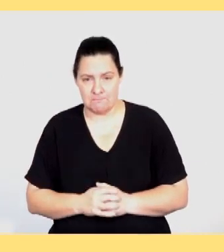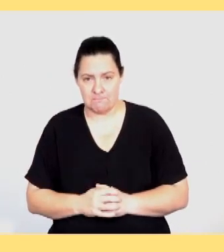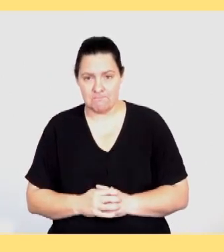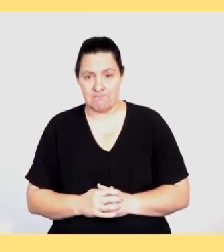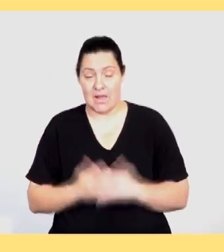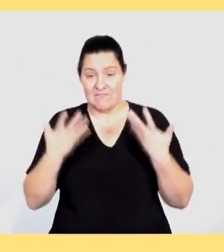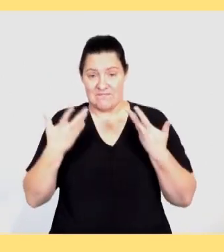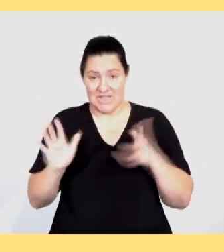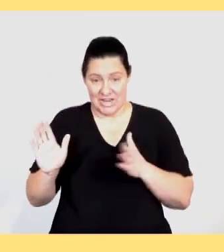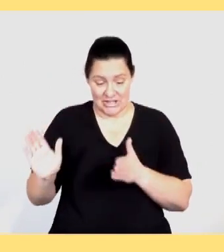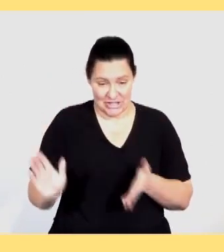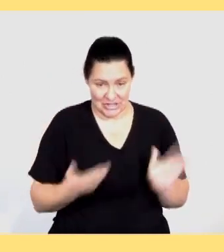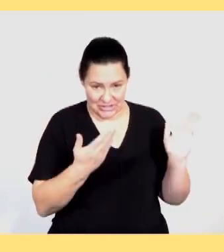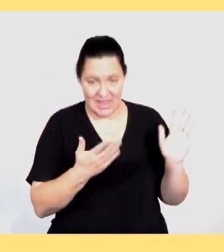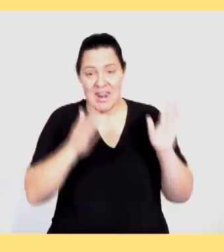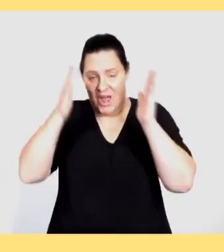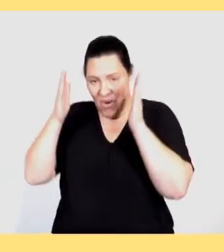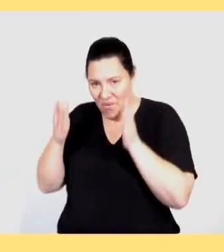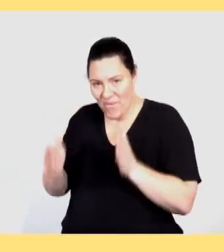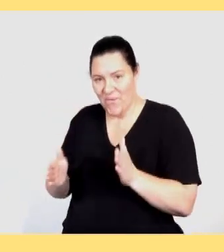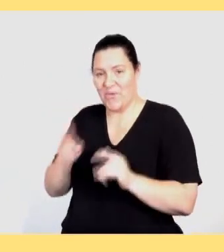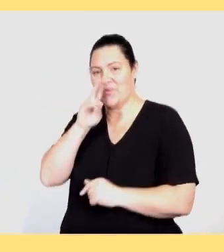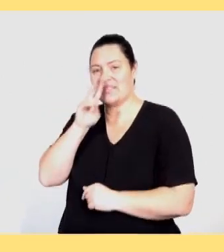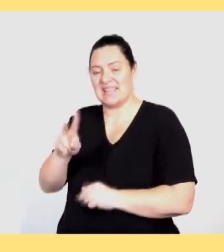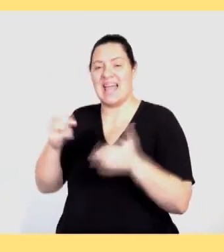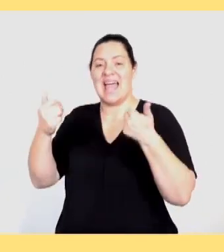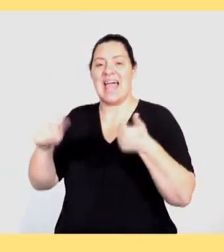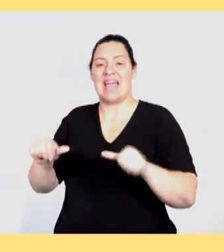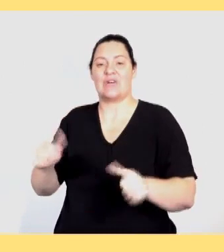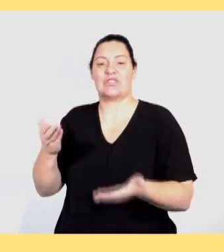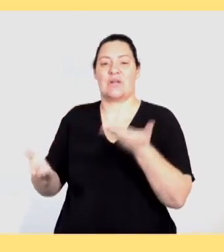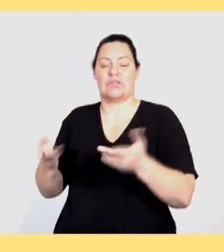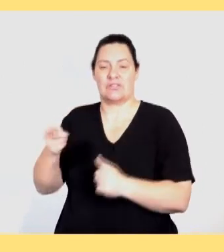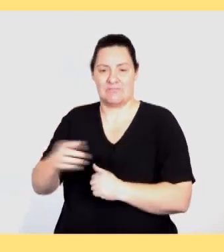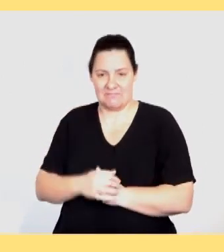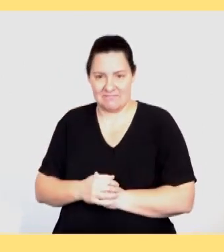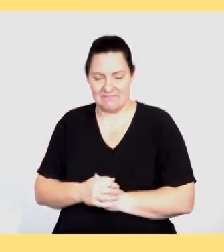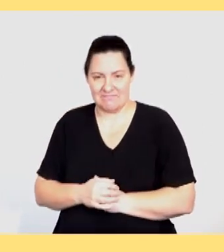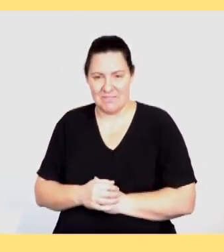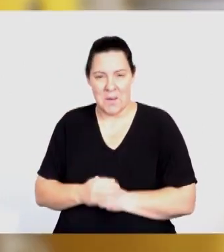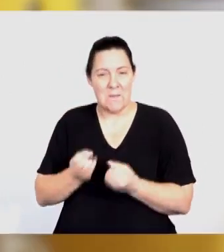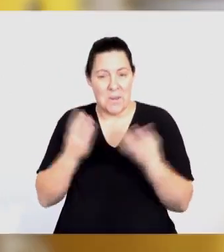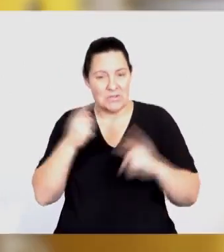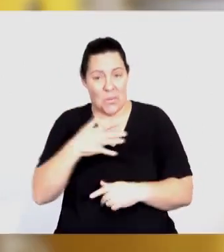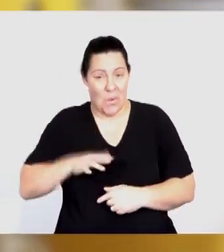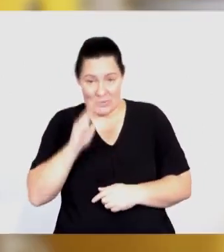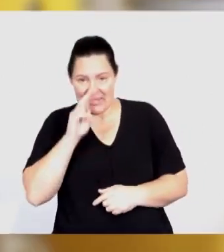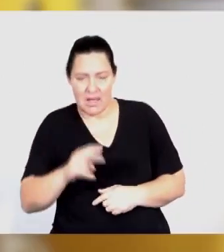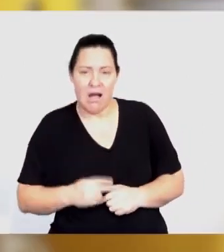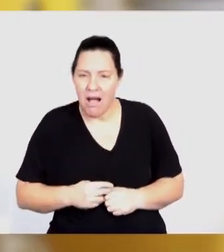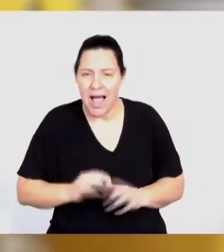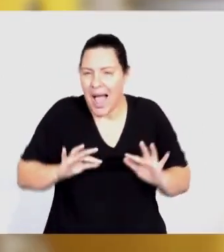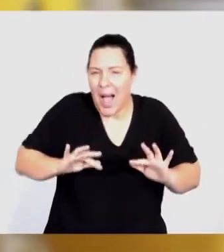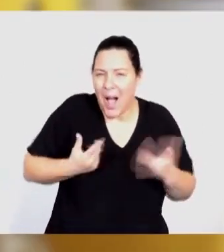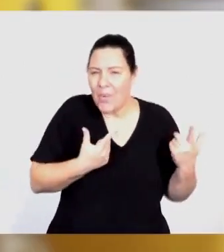26,300. Now that we are done with this part, we can now go and see the accounting equation. I know most of you would want to